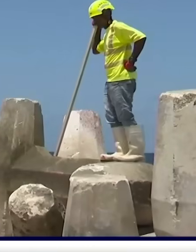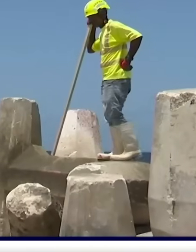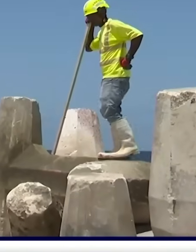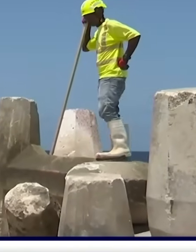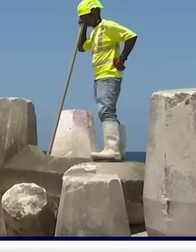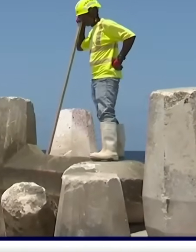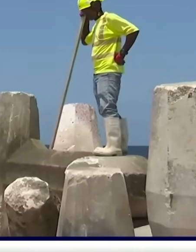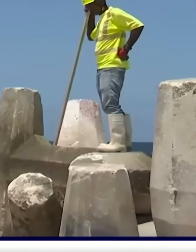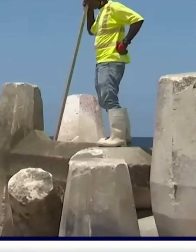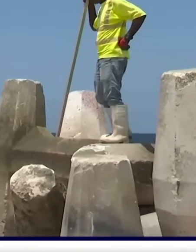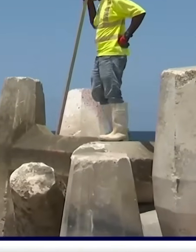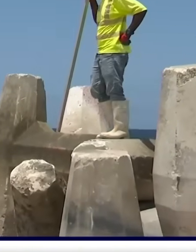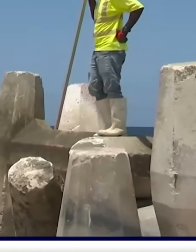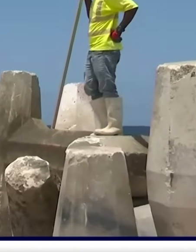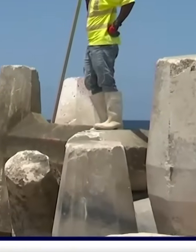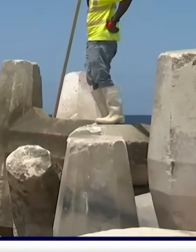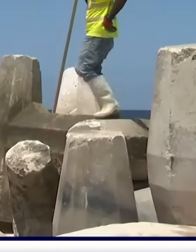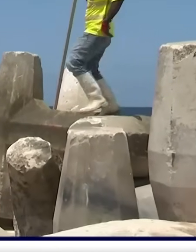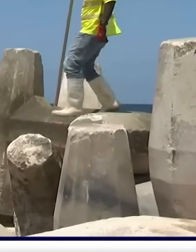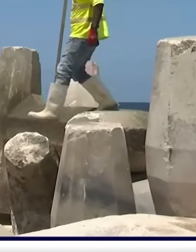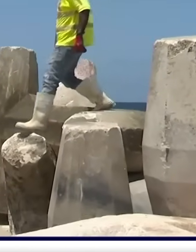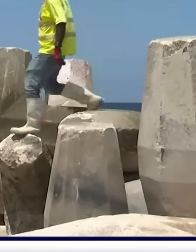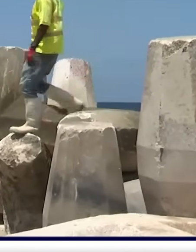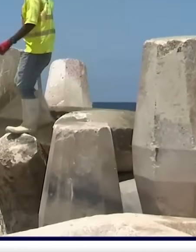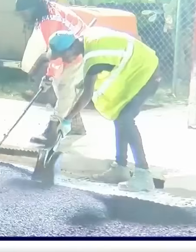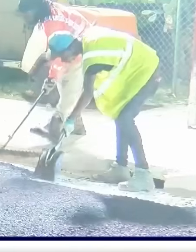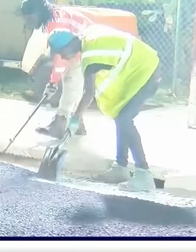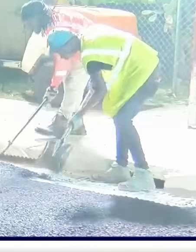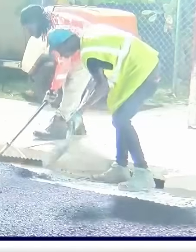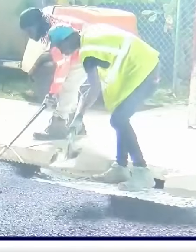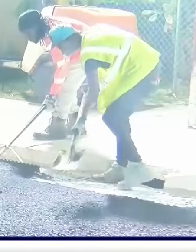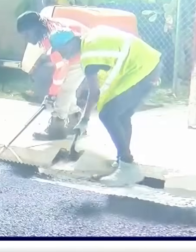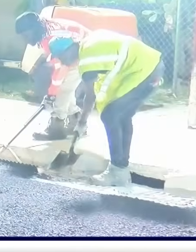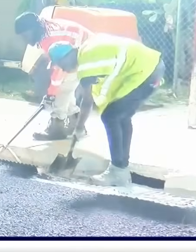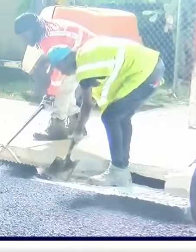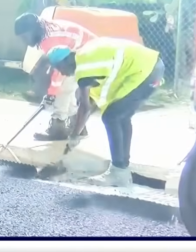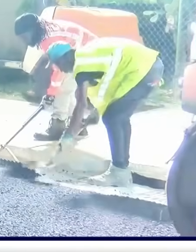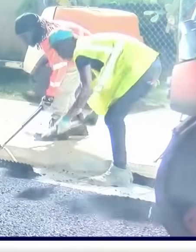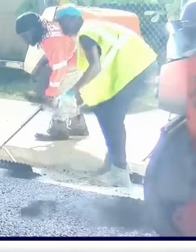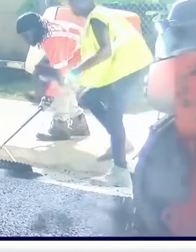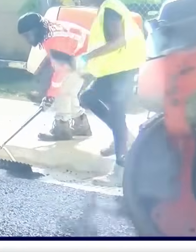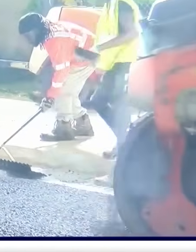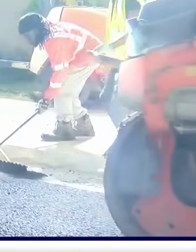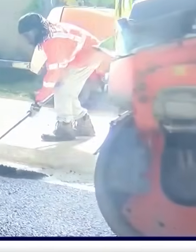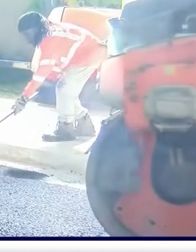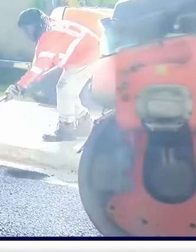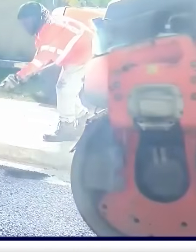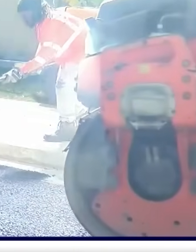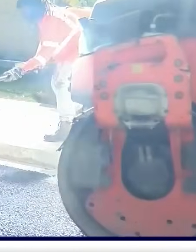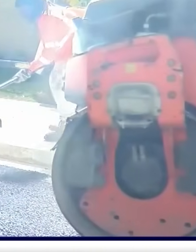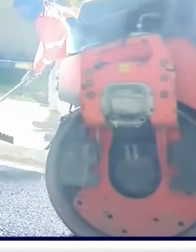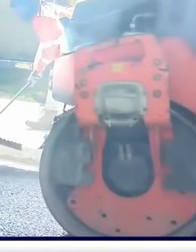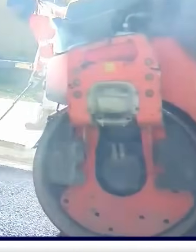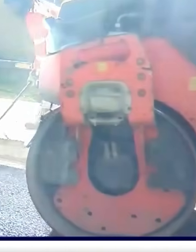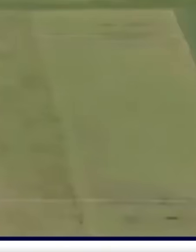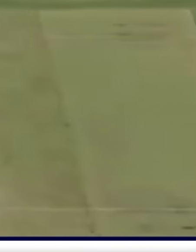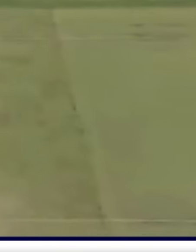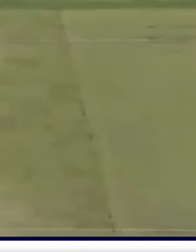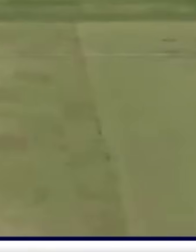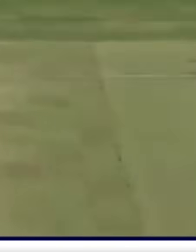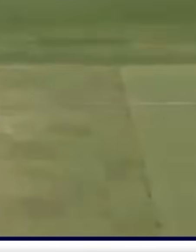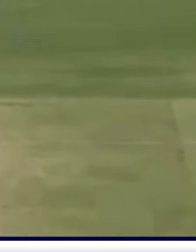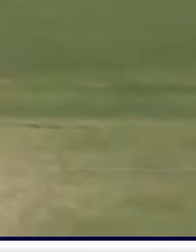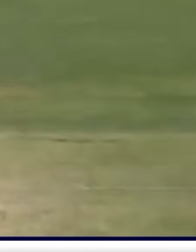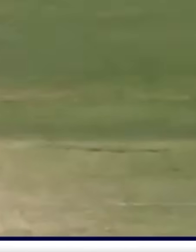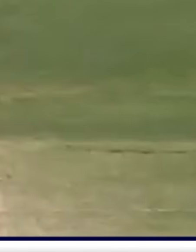the breakwater at the port. Roadworks underway in Eagle Hall. And in Sports Kraigg